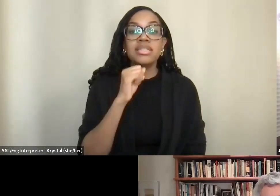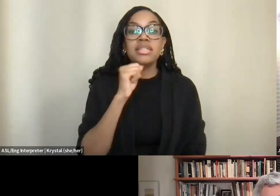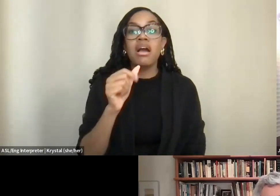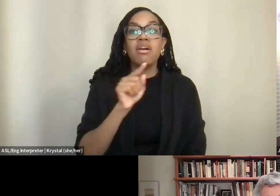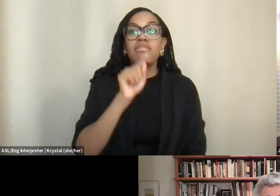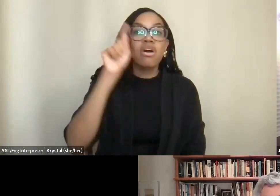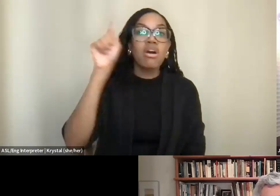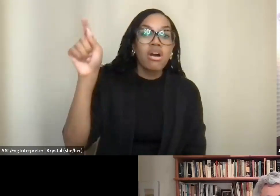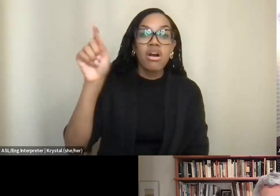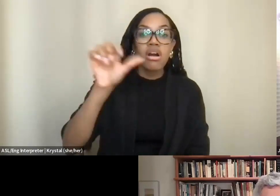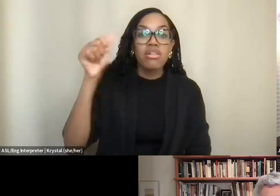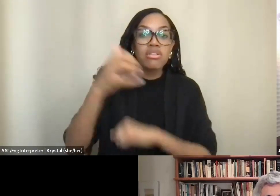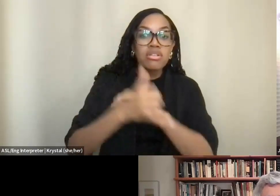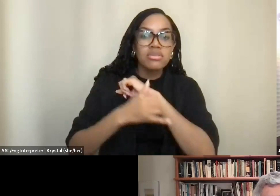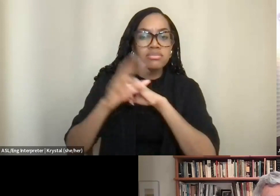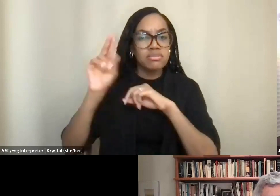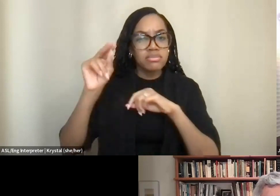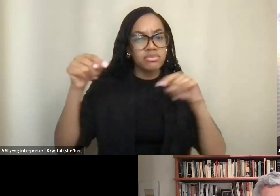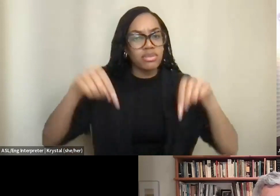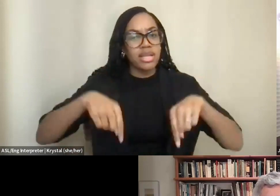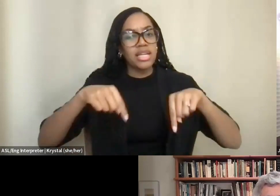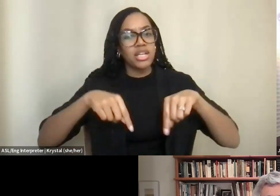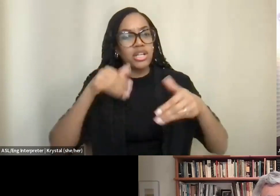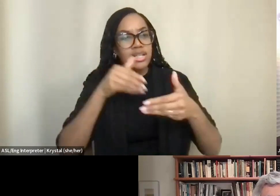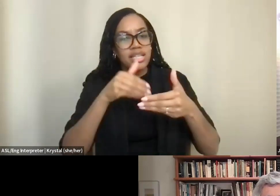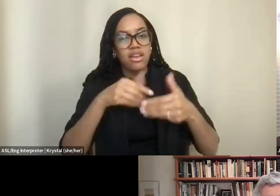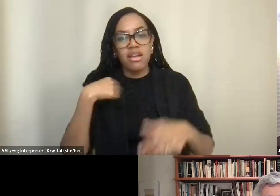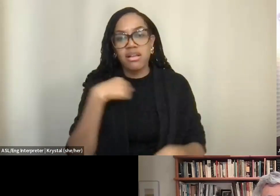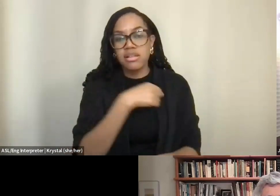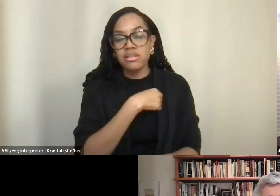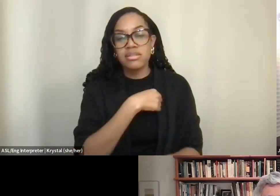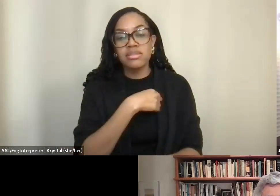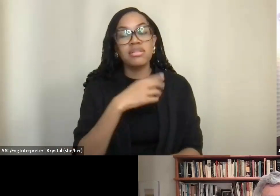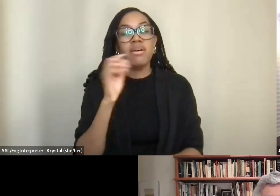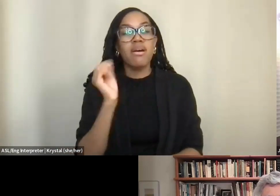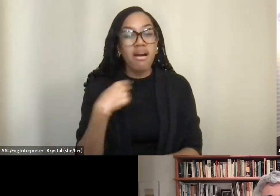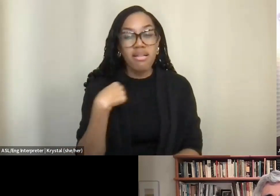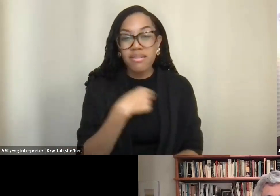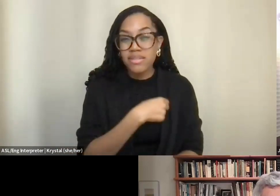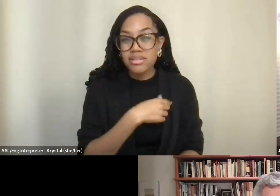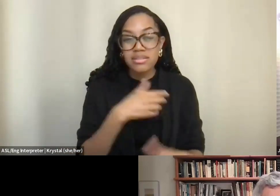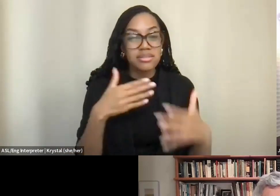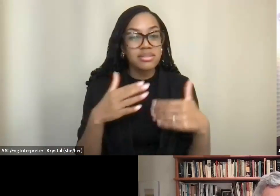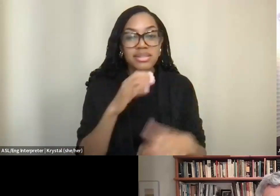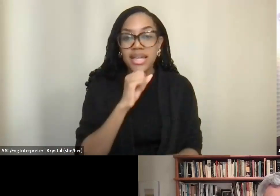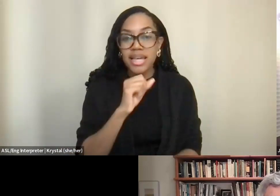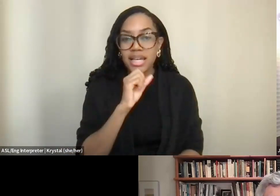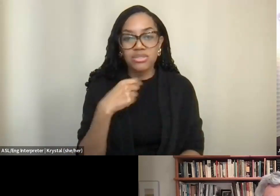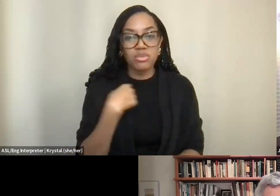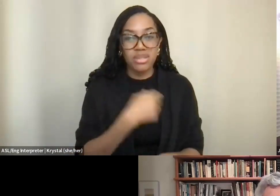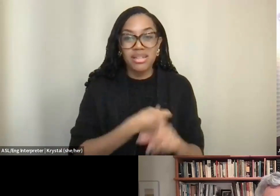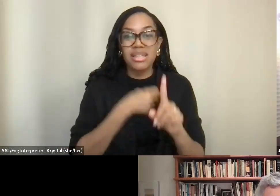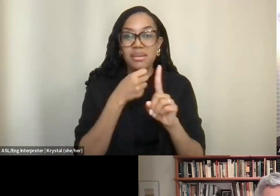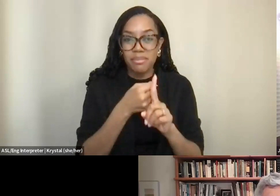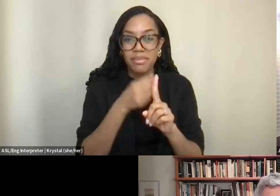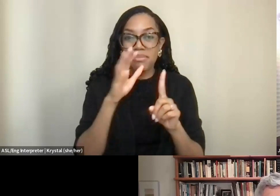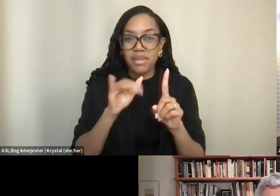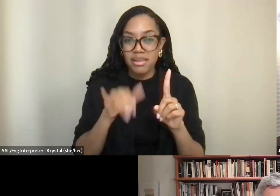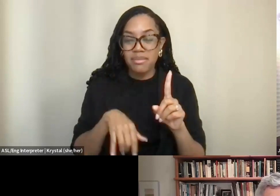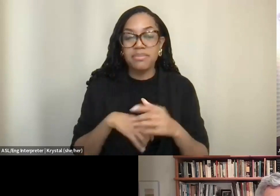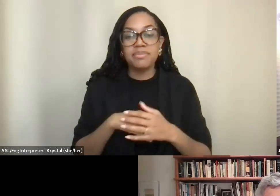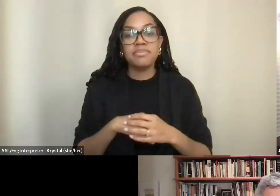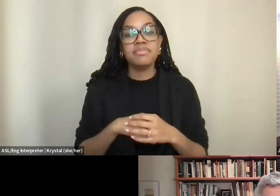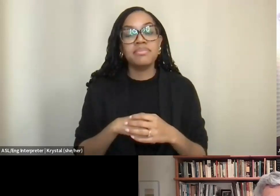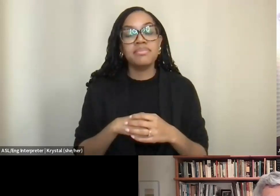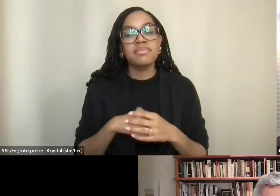nearby, where all of us of any age are having tremendous impact. And I think another aspect